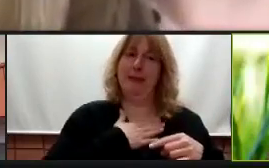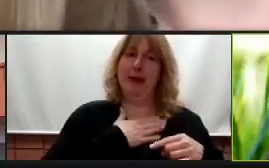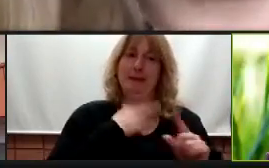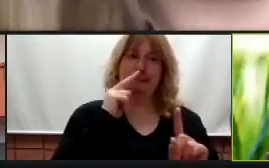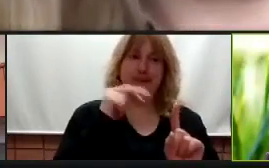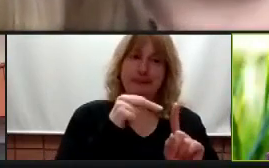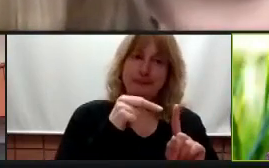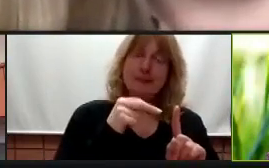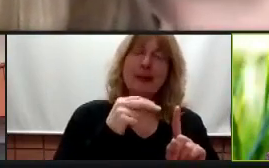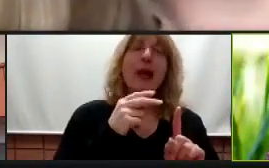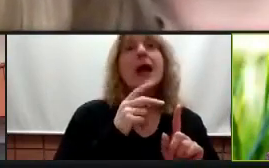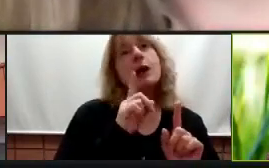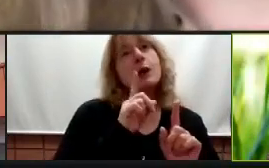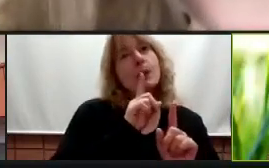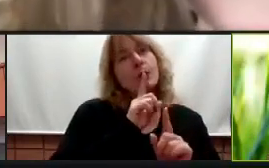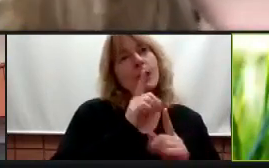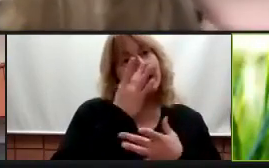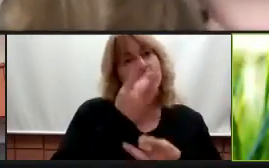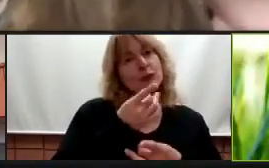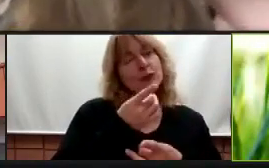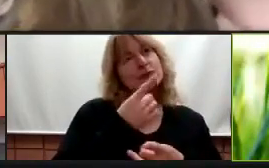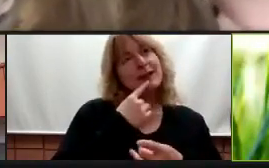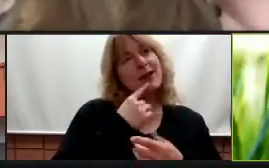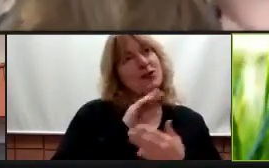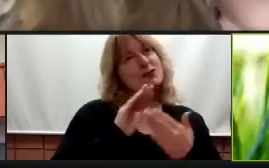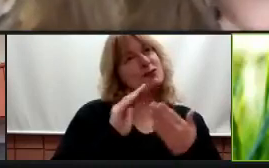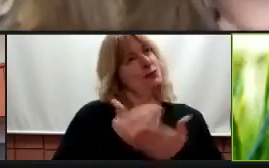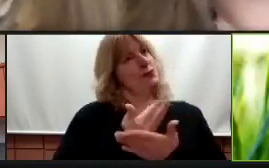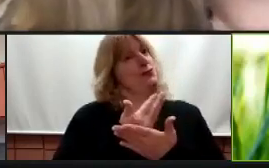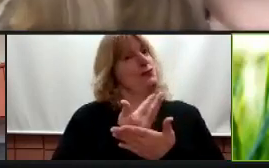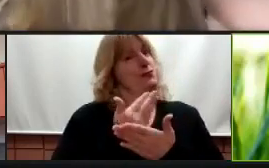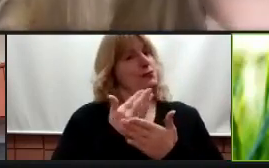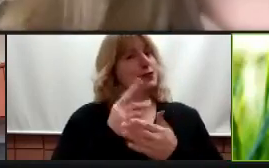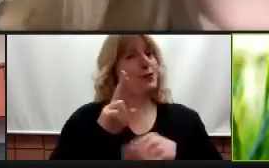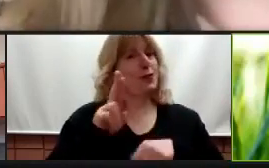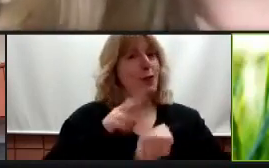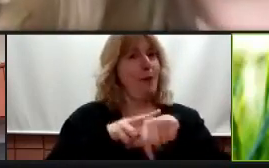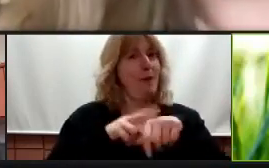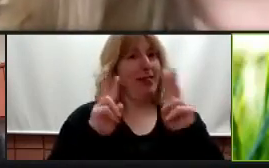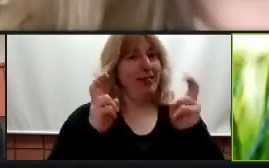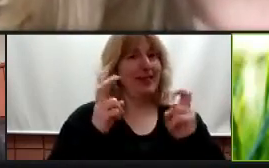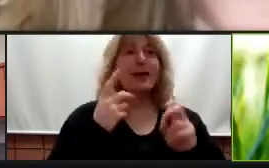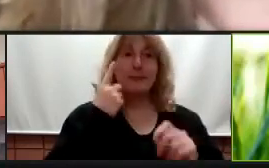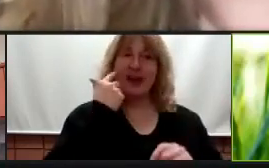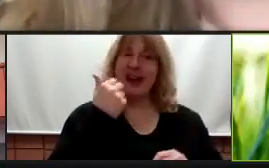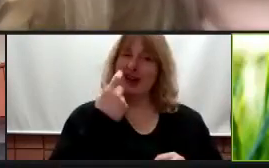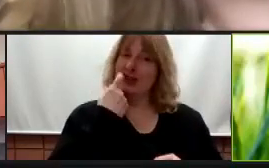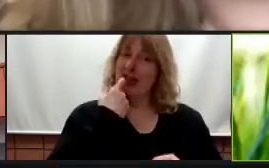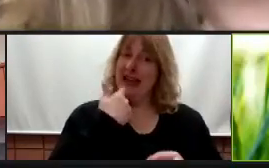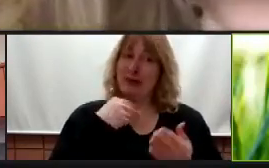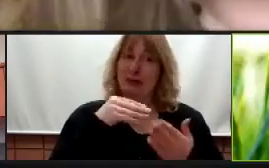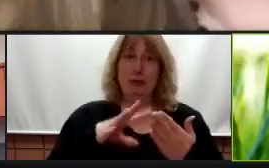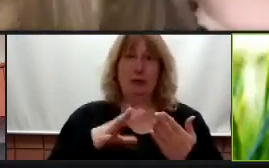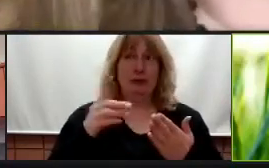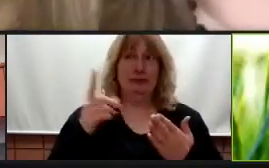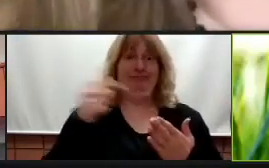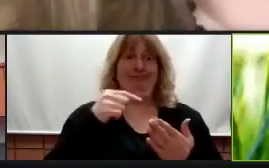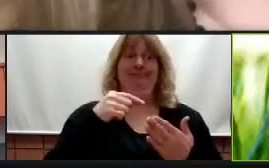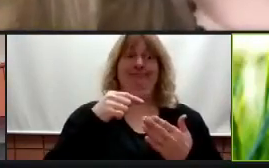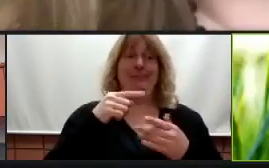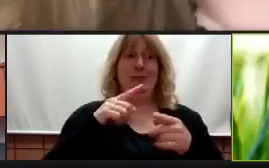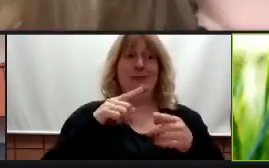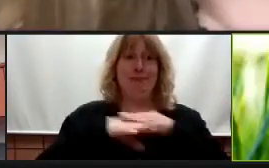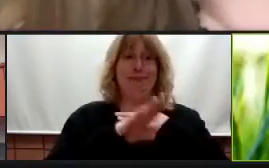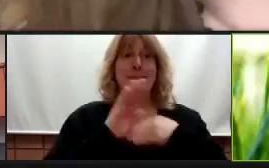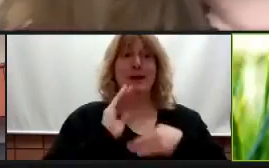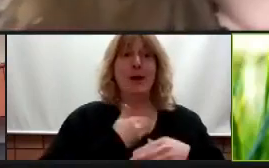it's interesting when you ask about the new normal, because we just had students return to our building on March 1st, and